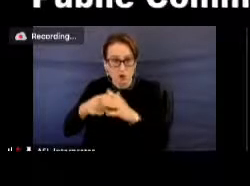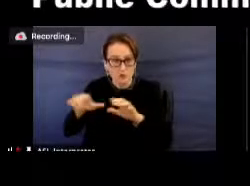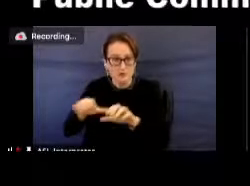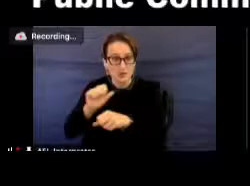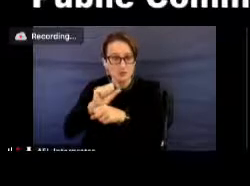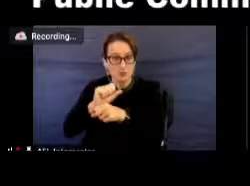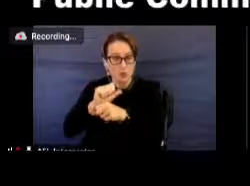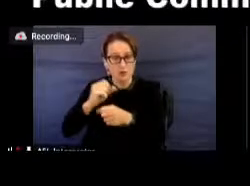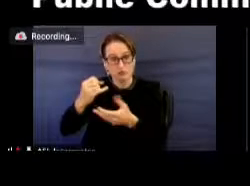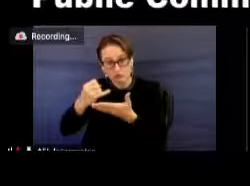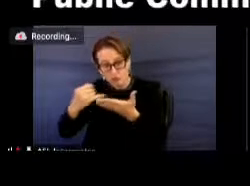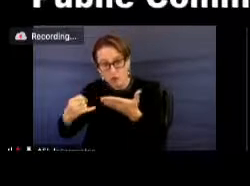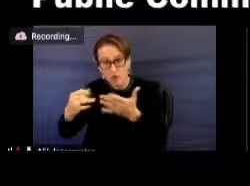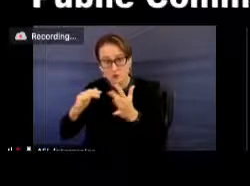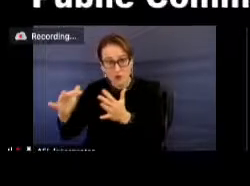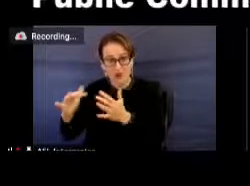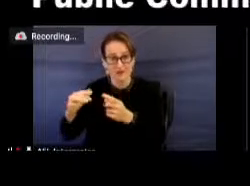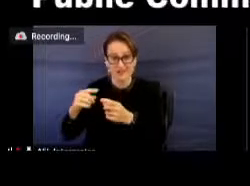2030, 2031?